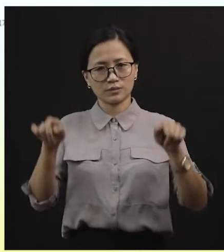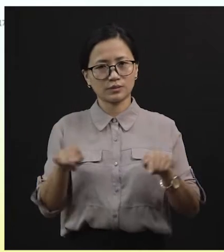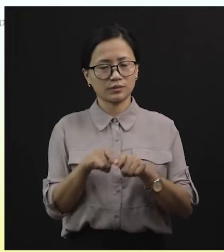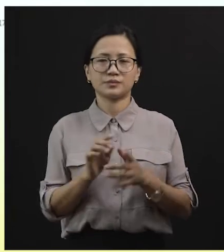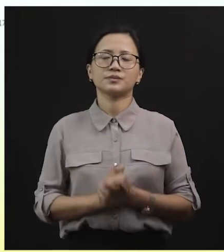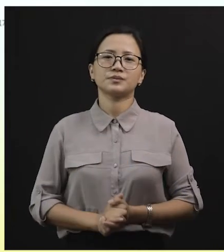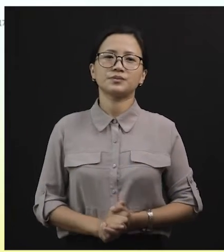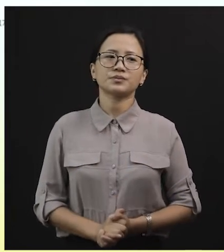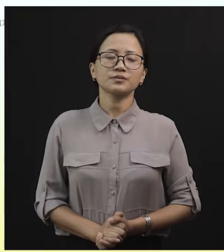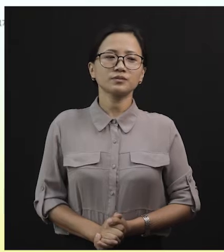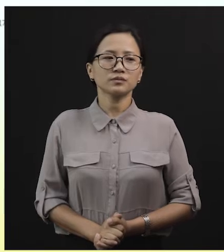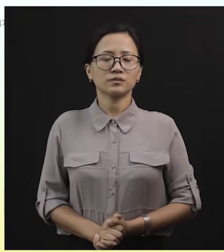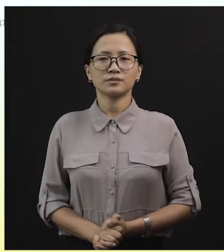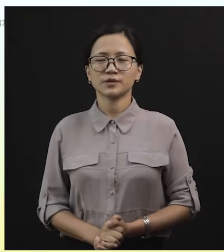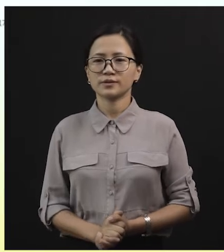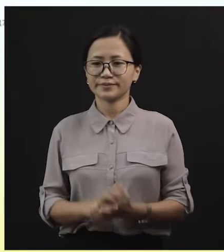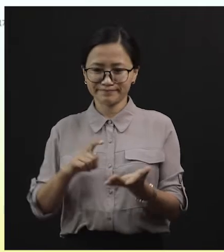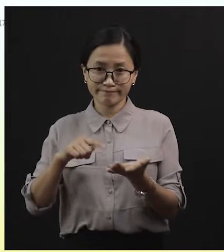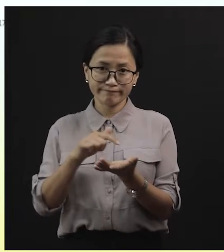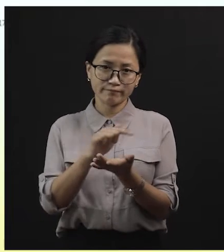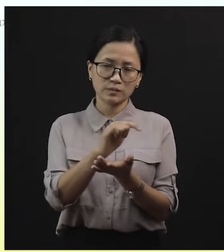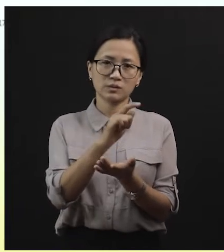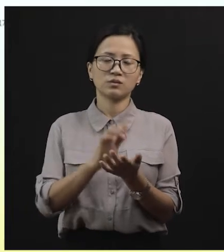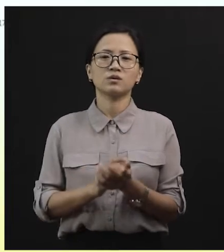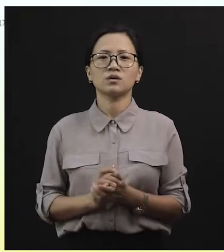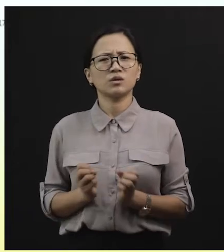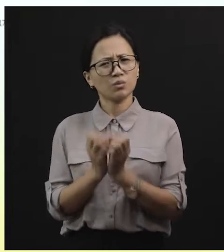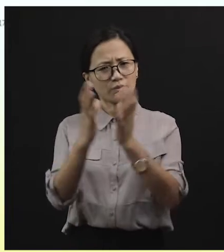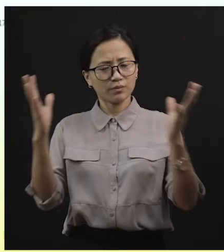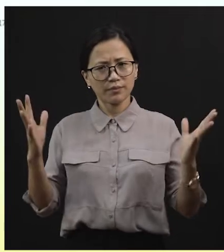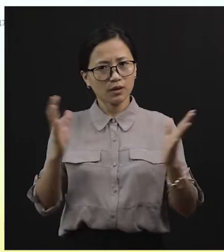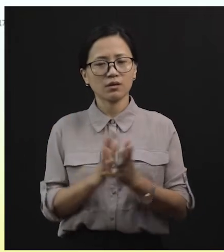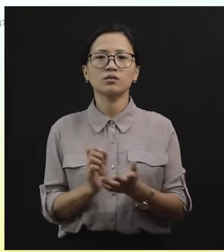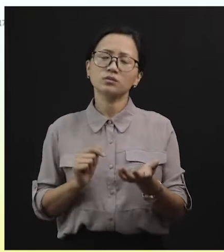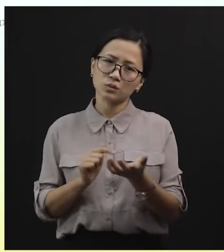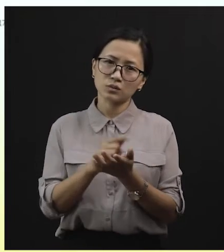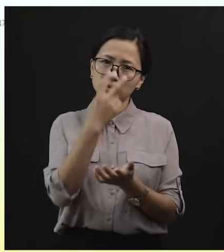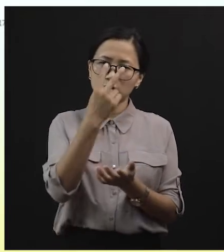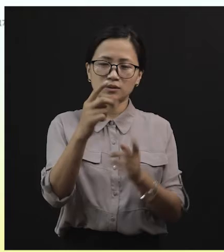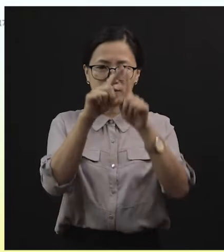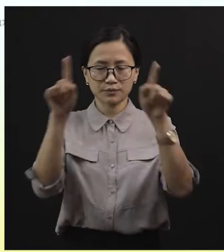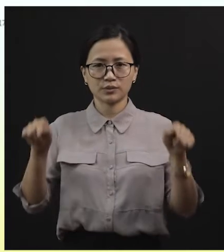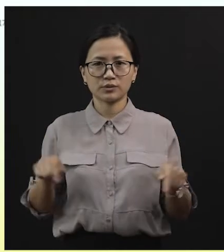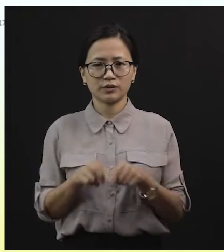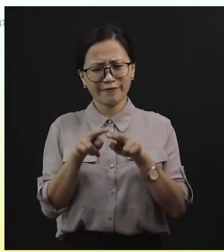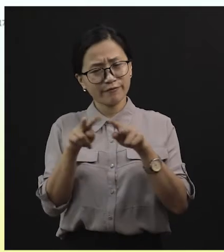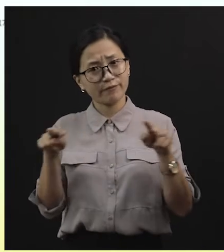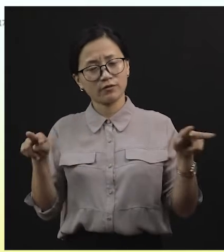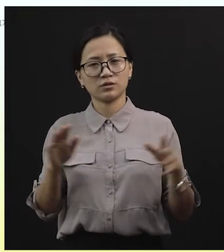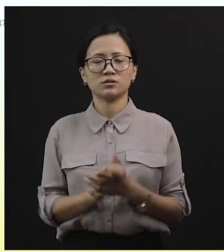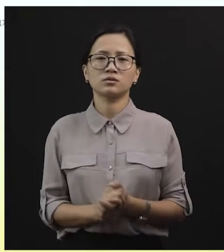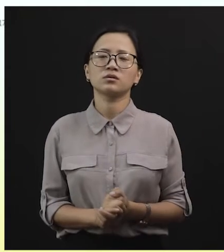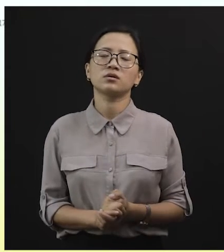Can you all see the earthworm? See, there are many worms, right? The writer is telling